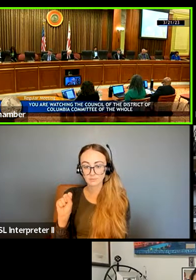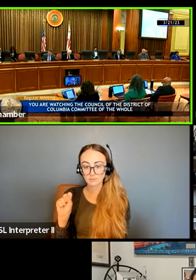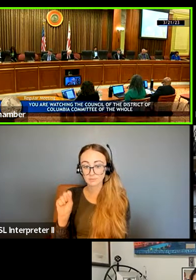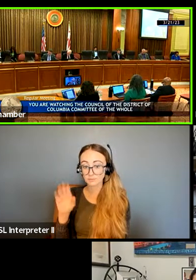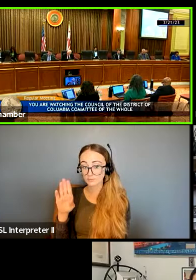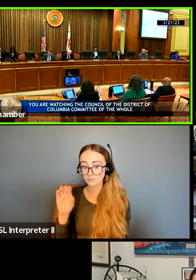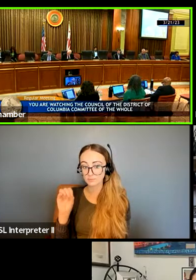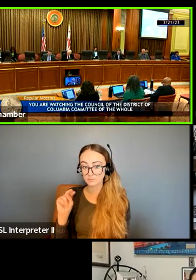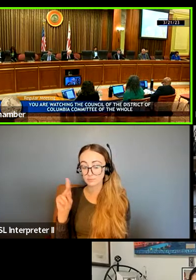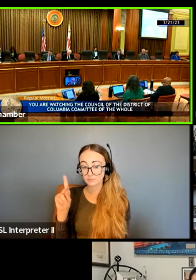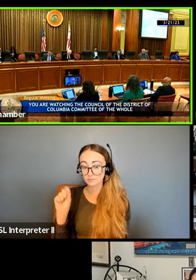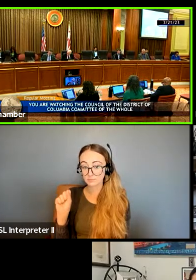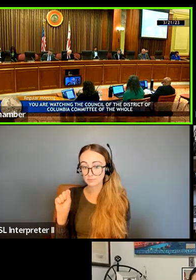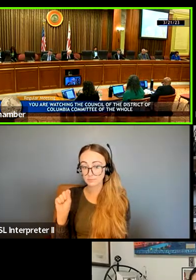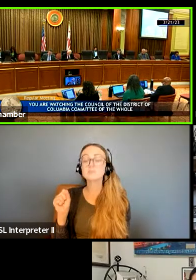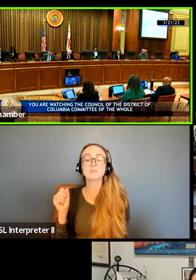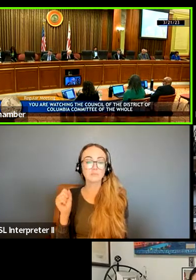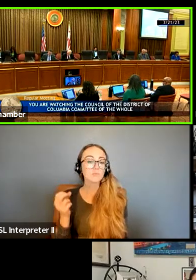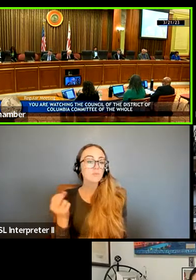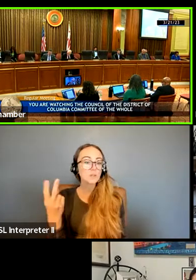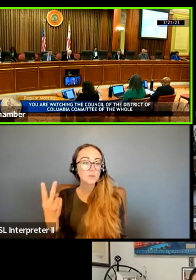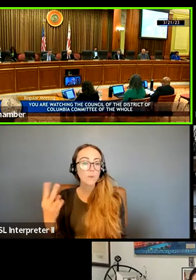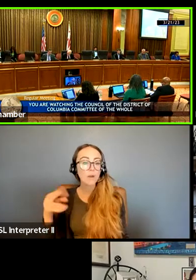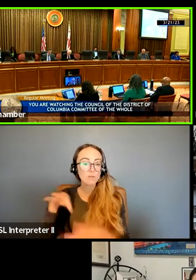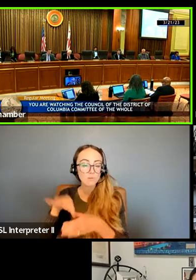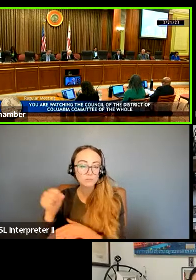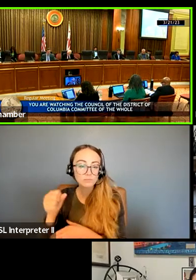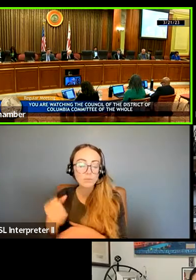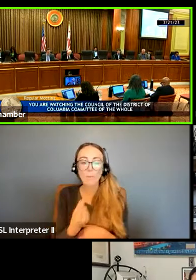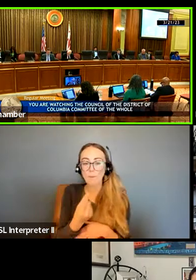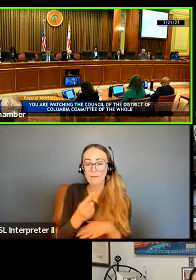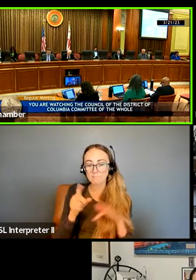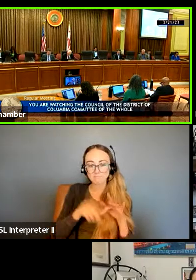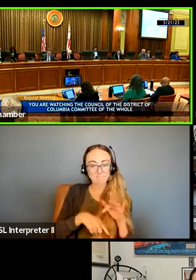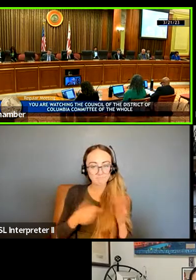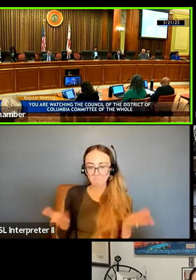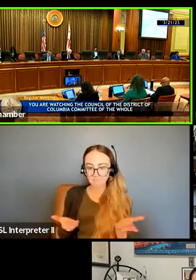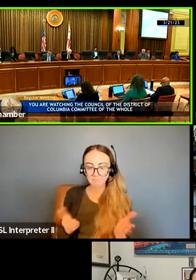Councilmember Bonds. Mr. Chairman, there are 12 yeses and one absent.